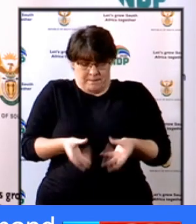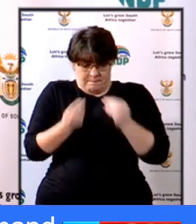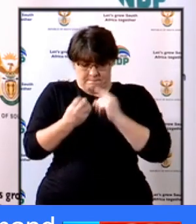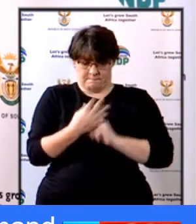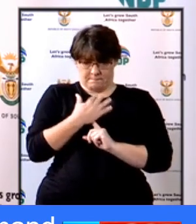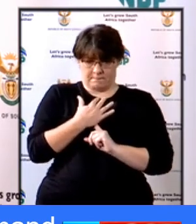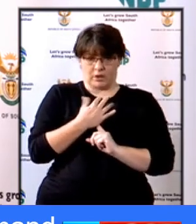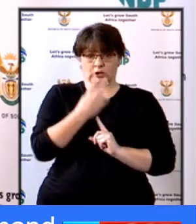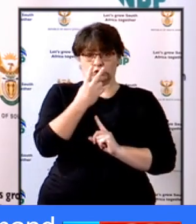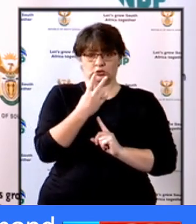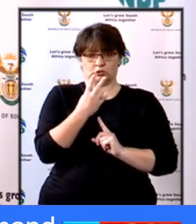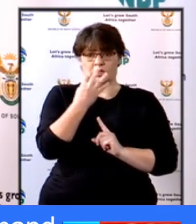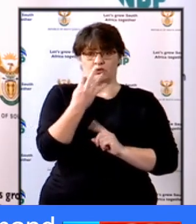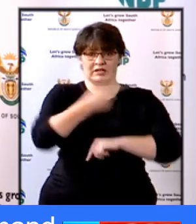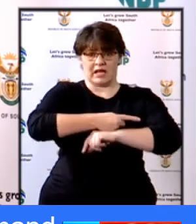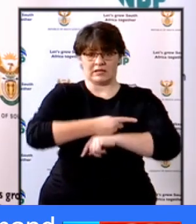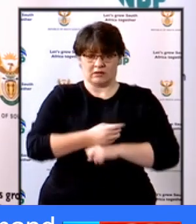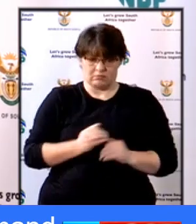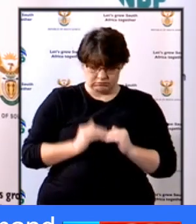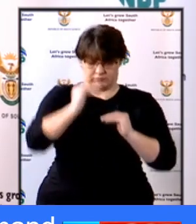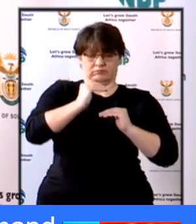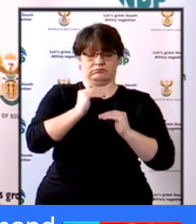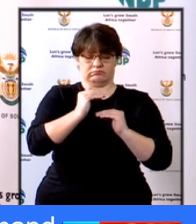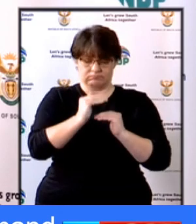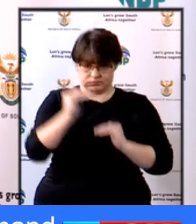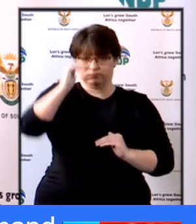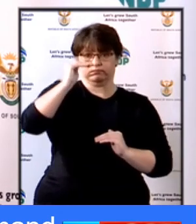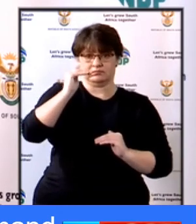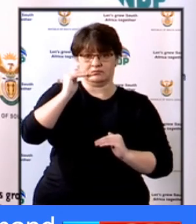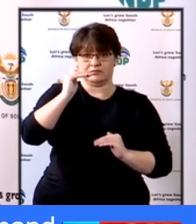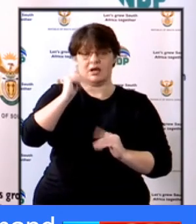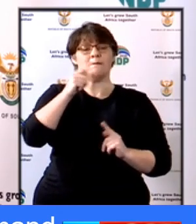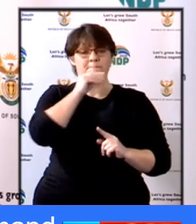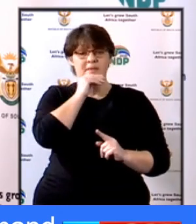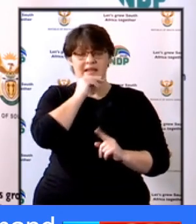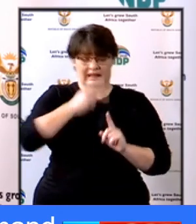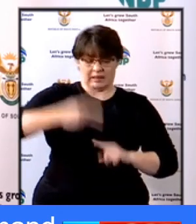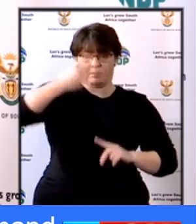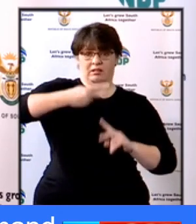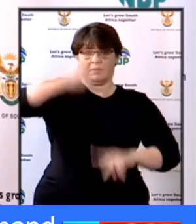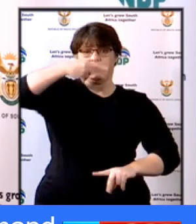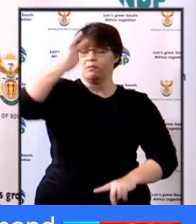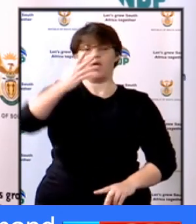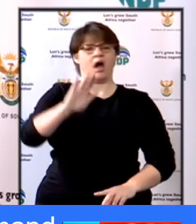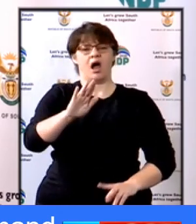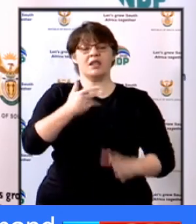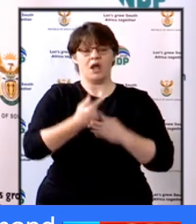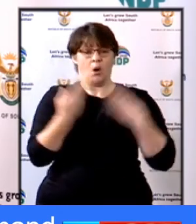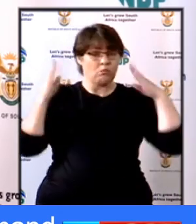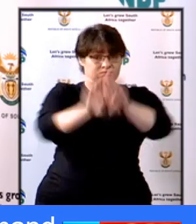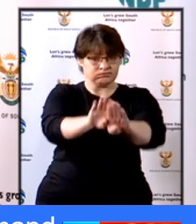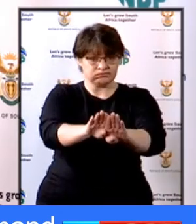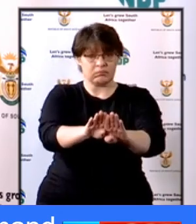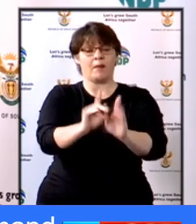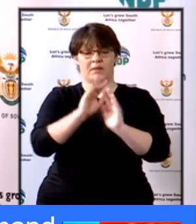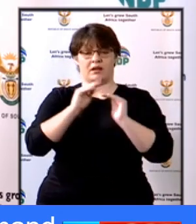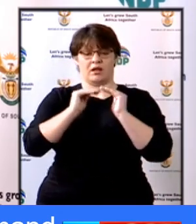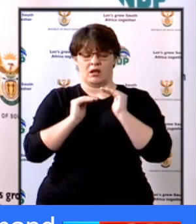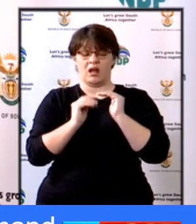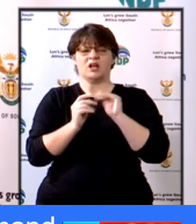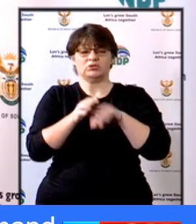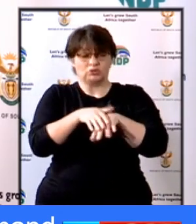every 2 to 3 days. And the lockdown has begun to slow that down. The lockdown has come at a